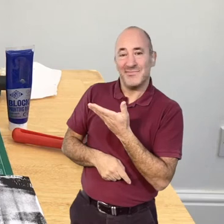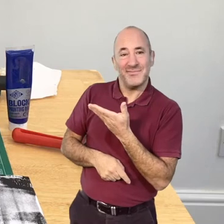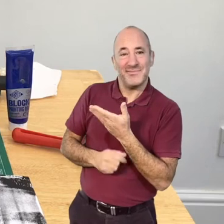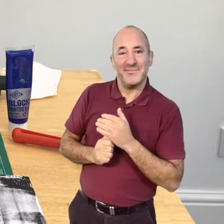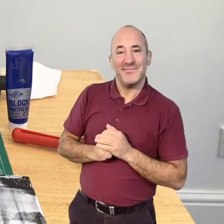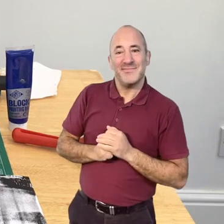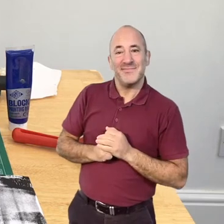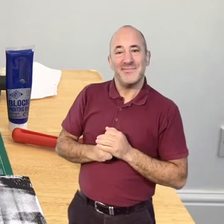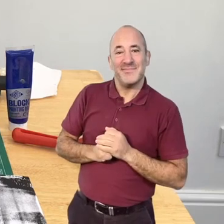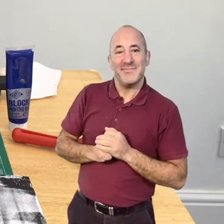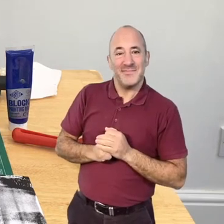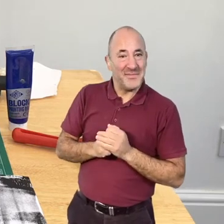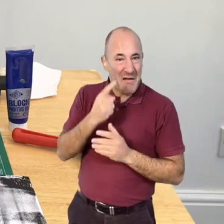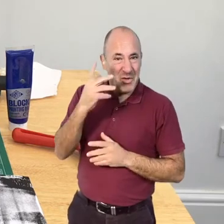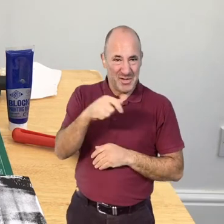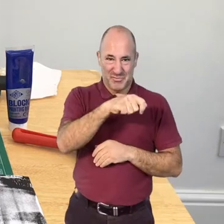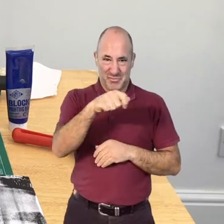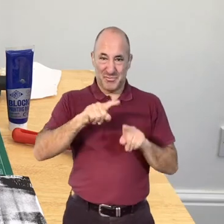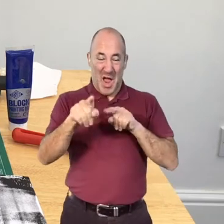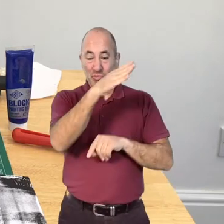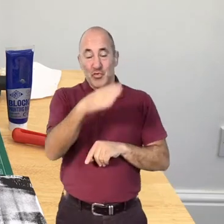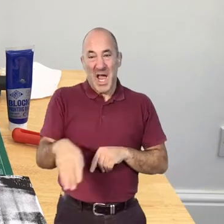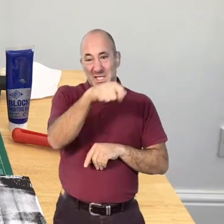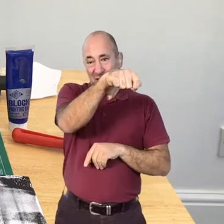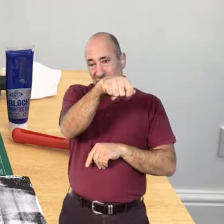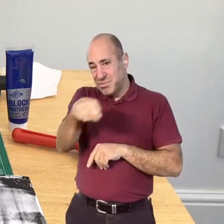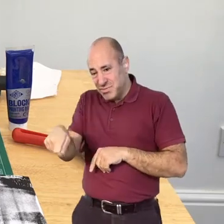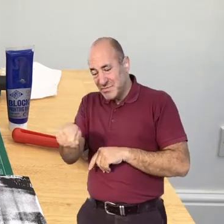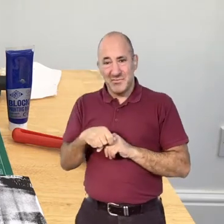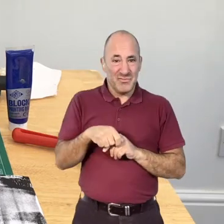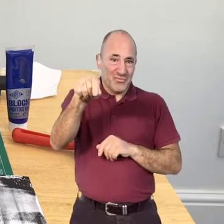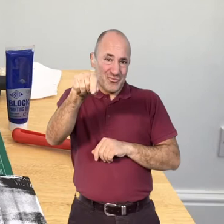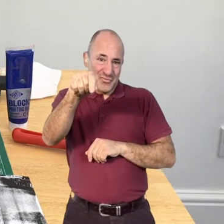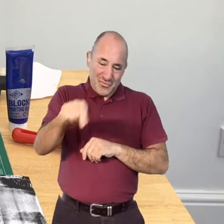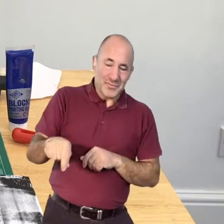get, yeah, lots of straight lines with the paintbrush.